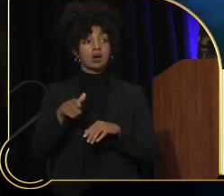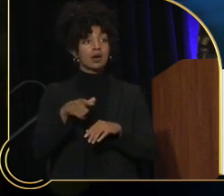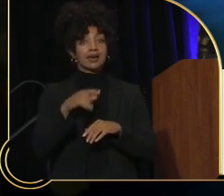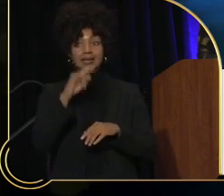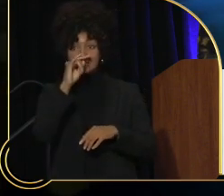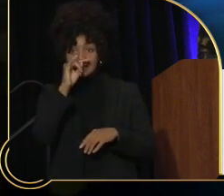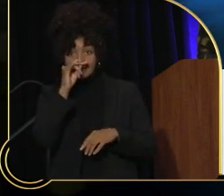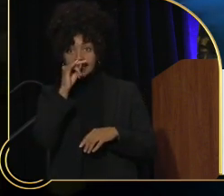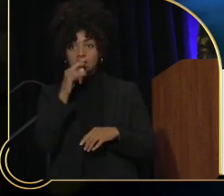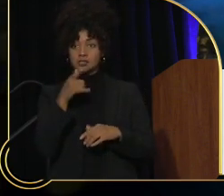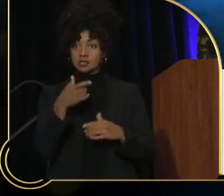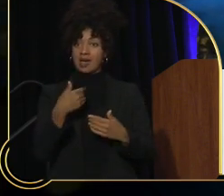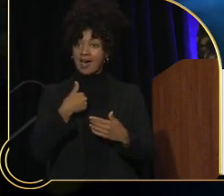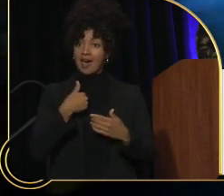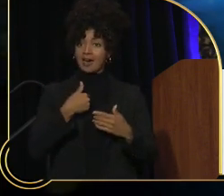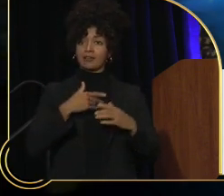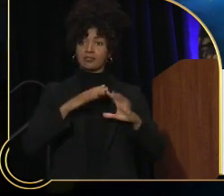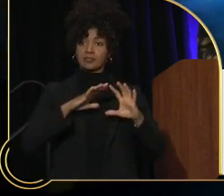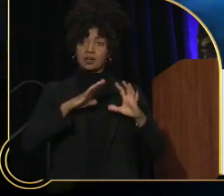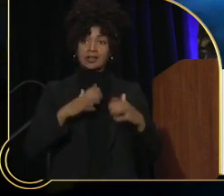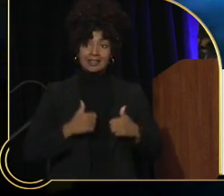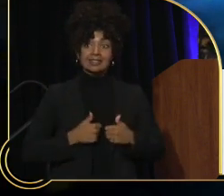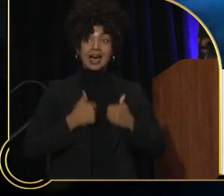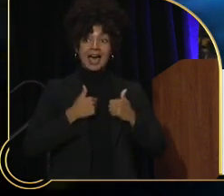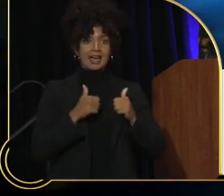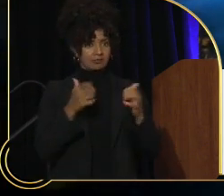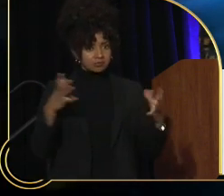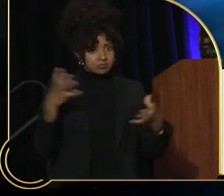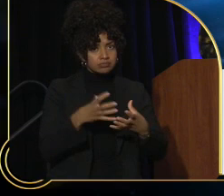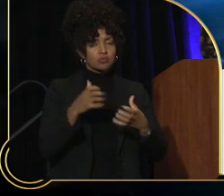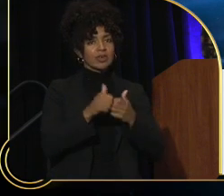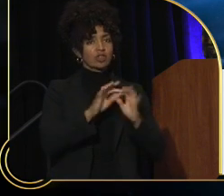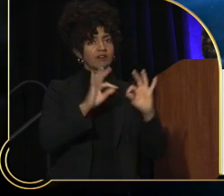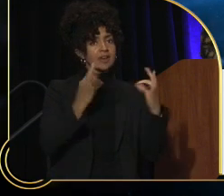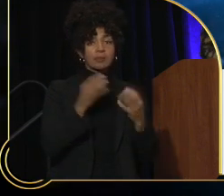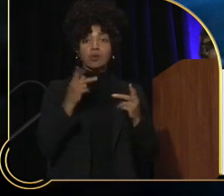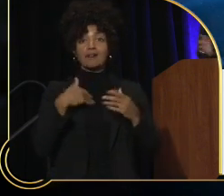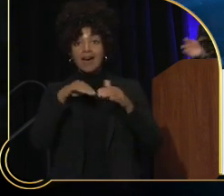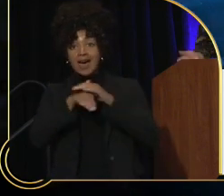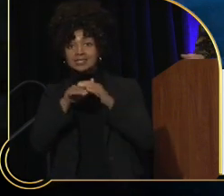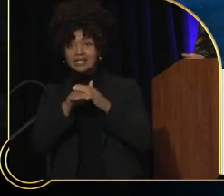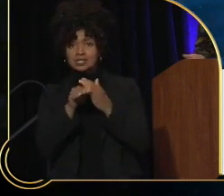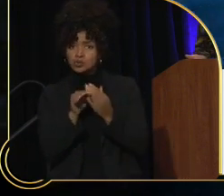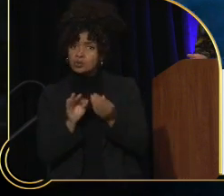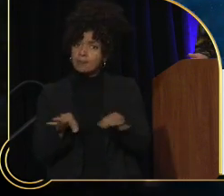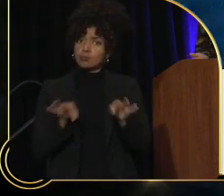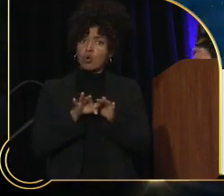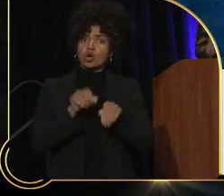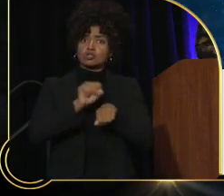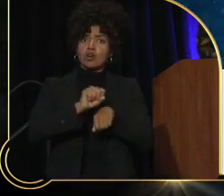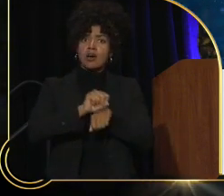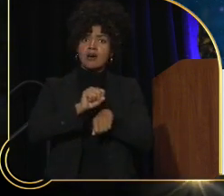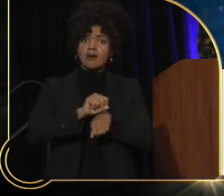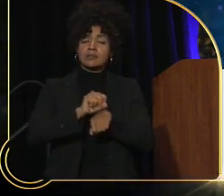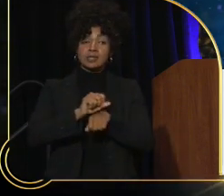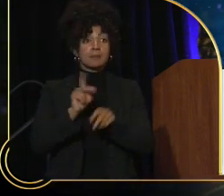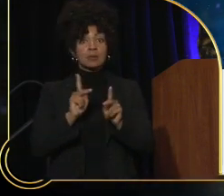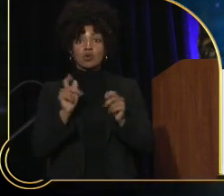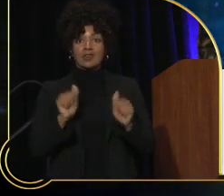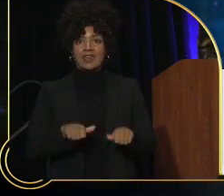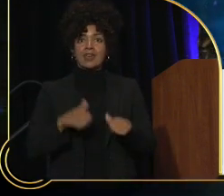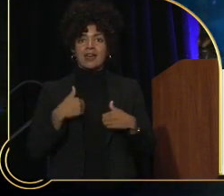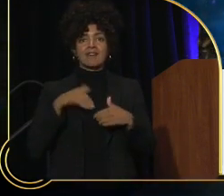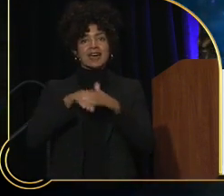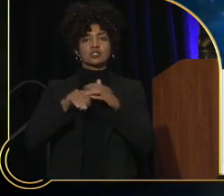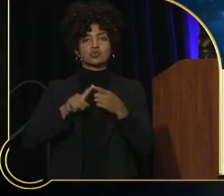meaningful jobs, and people with mental health disabilities can live in their homes and communities with the supports and services